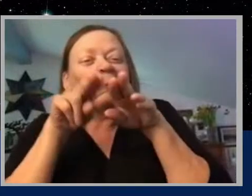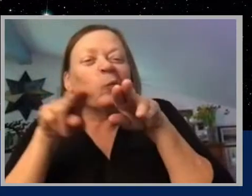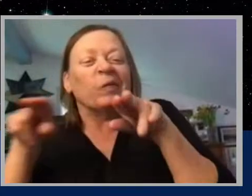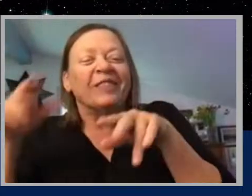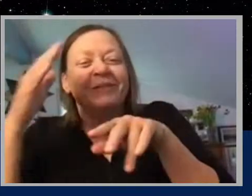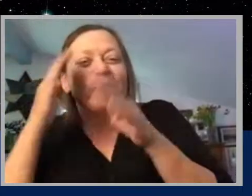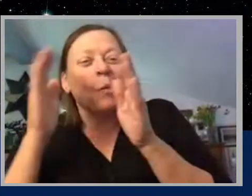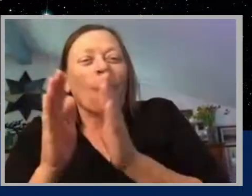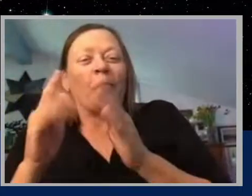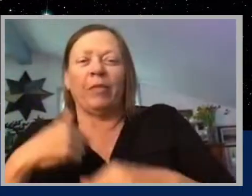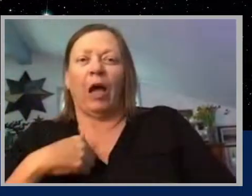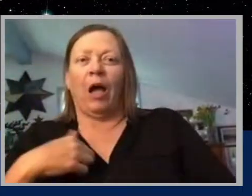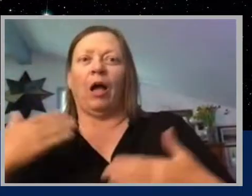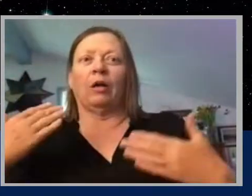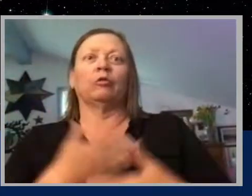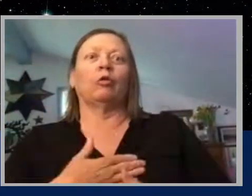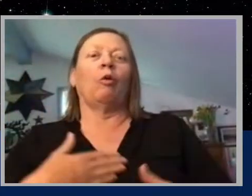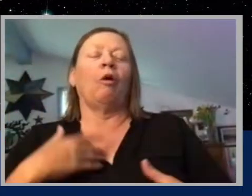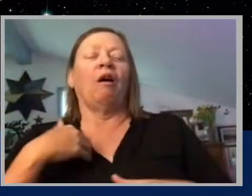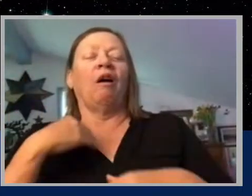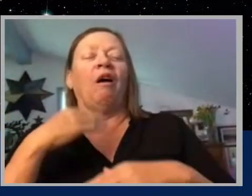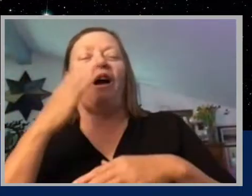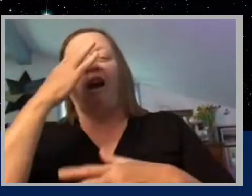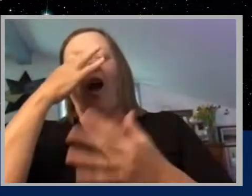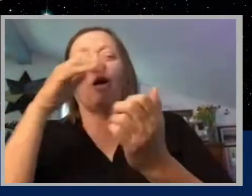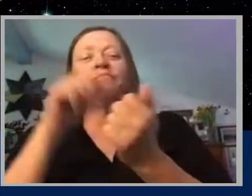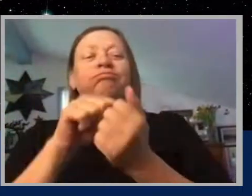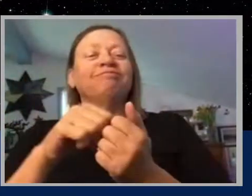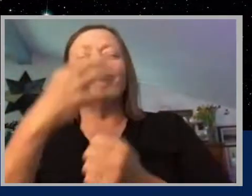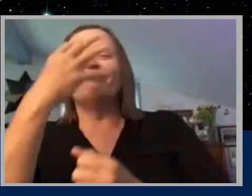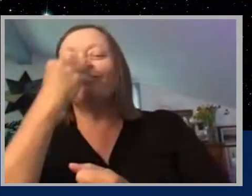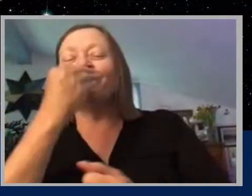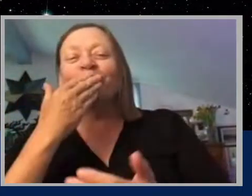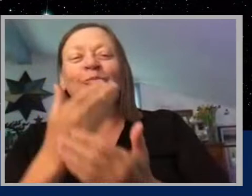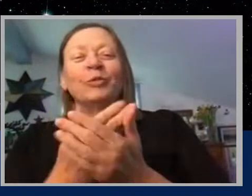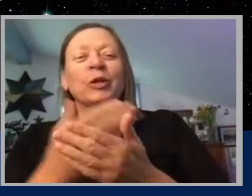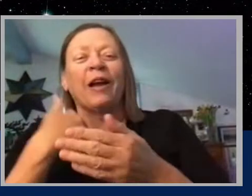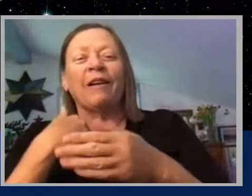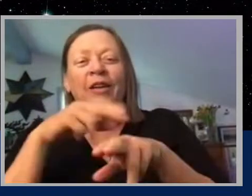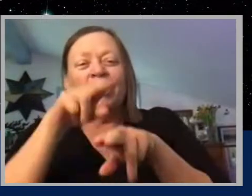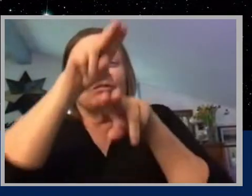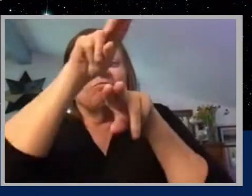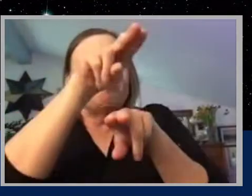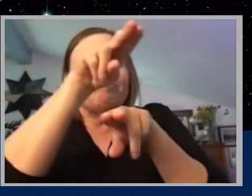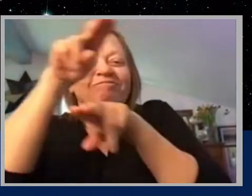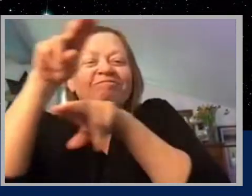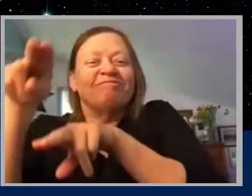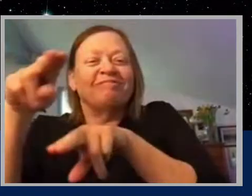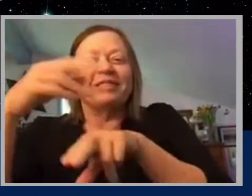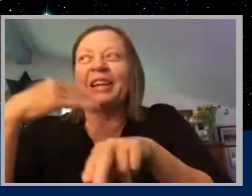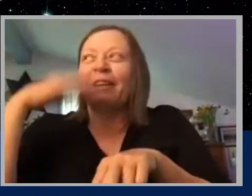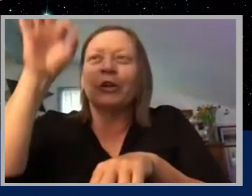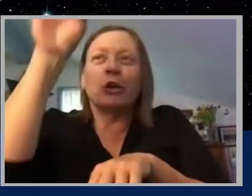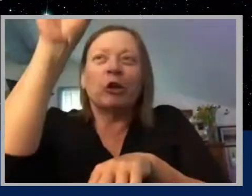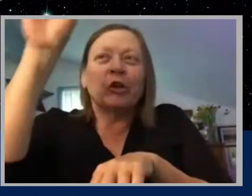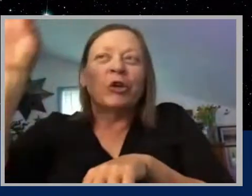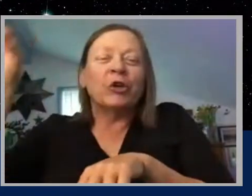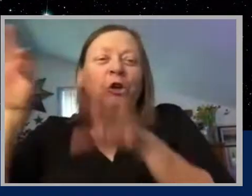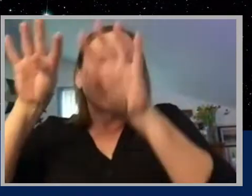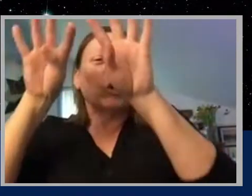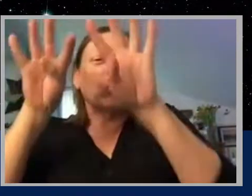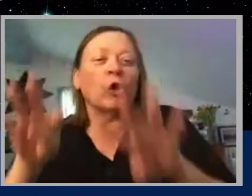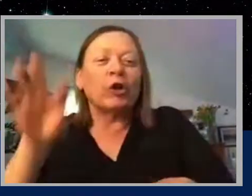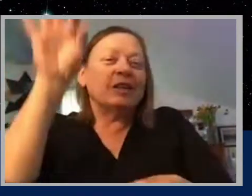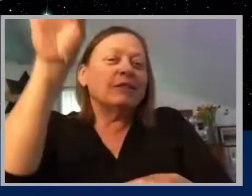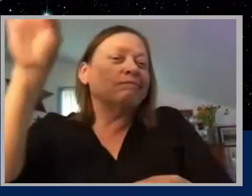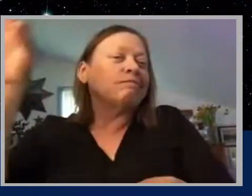end. I slept so good, but you're really going into these little bunk beds, and you have a little curtain to help you black out